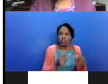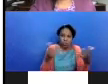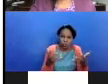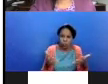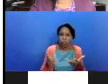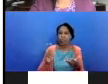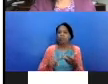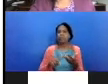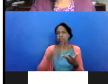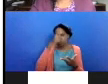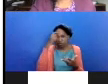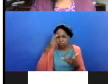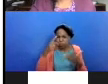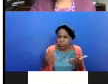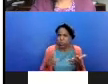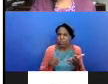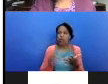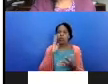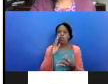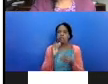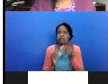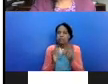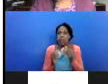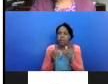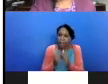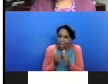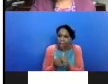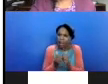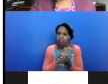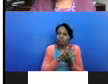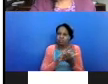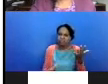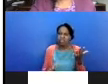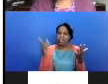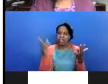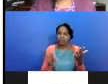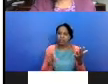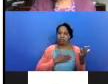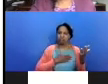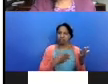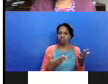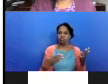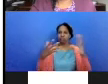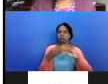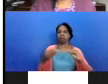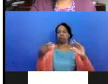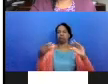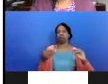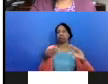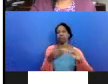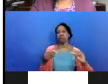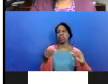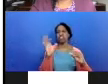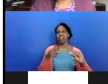by responsibility, but the I did it is a piece of it. It's just, it's kind of the front end piece. There's much more that needs